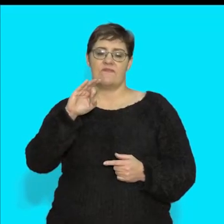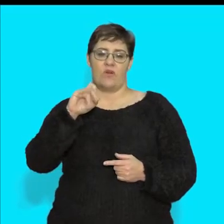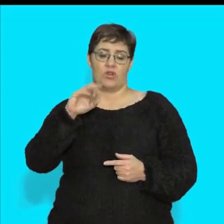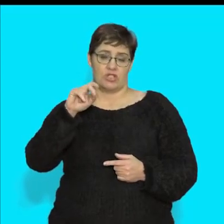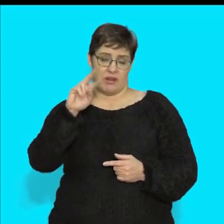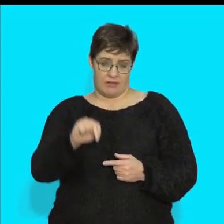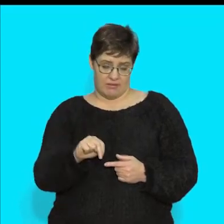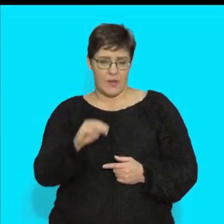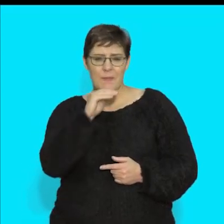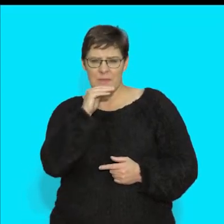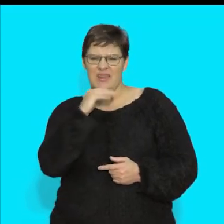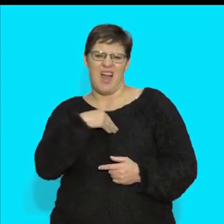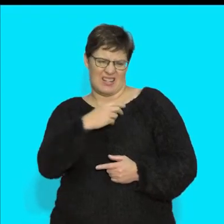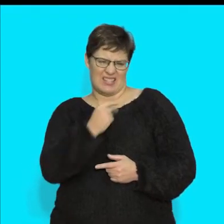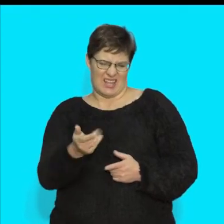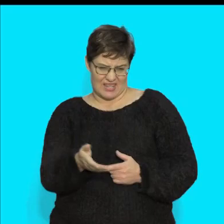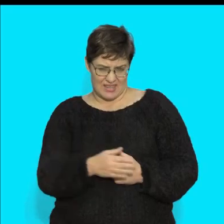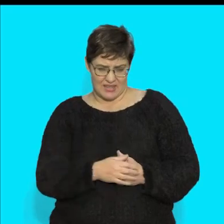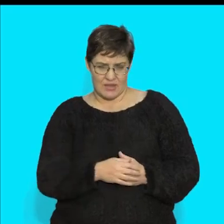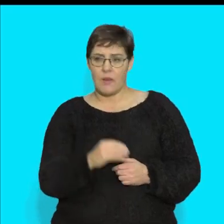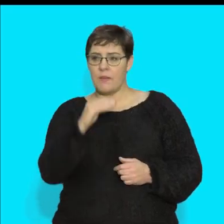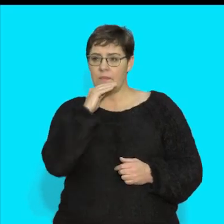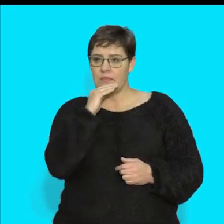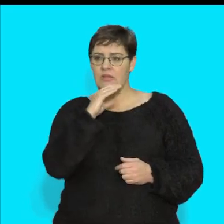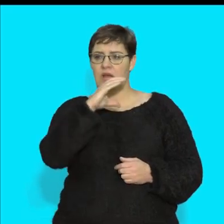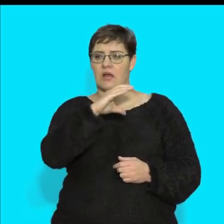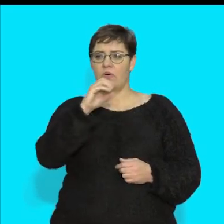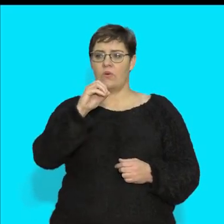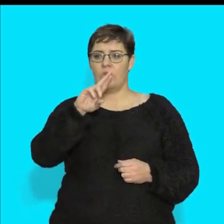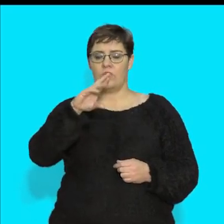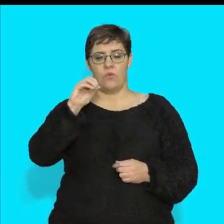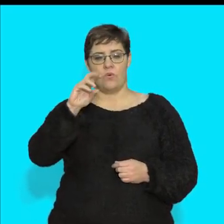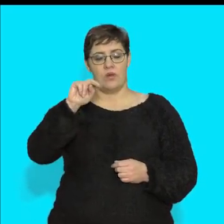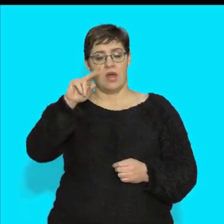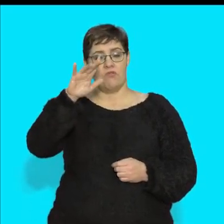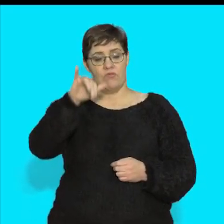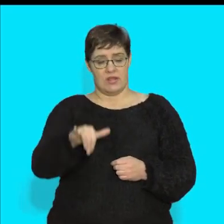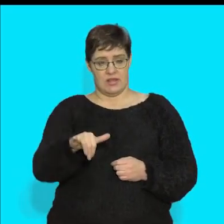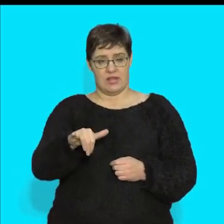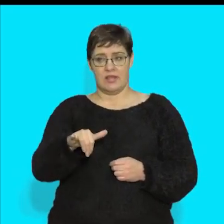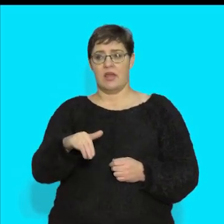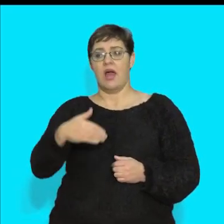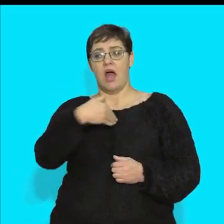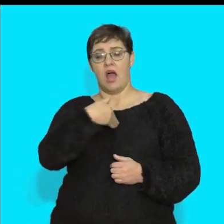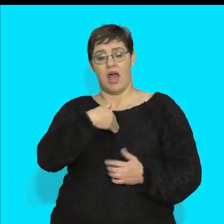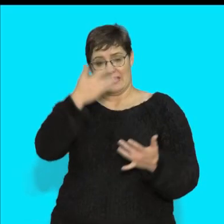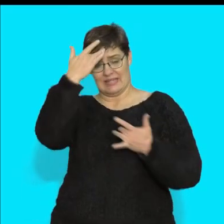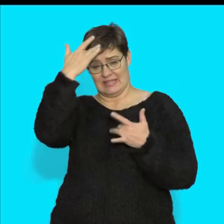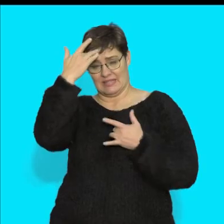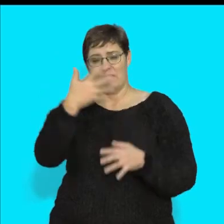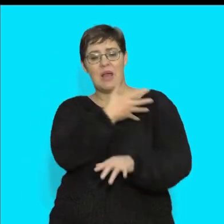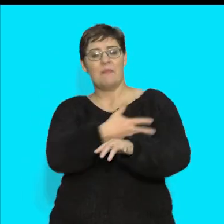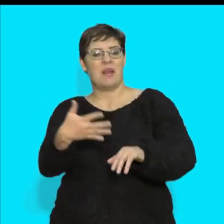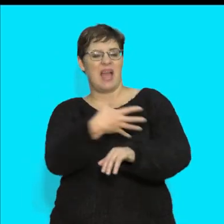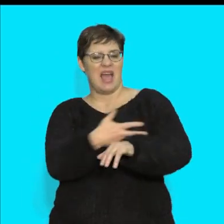attack. Now, basically what it is, it's coronary heart disease, and simply that means it's the blood vessels,